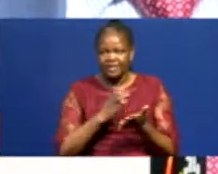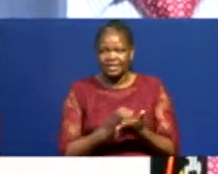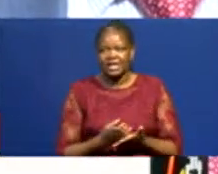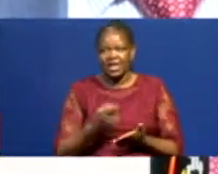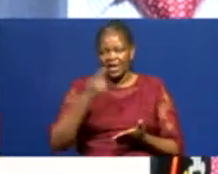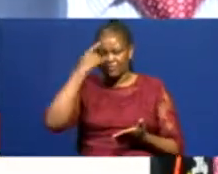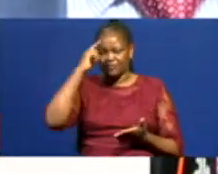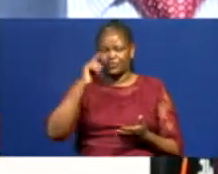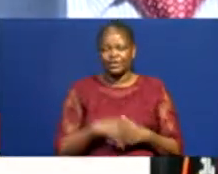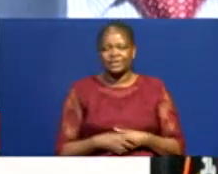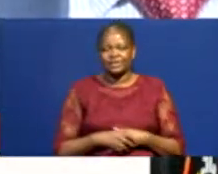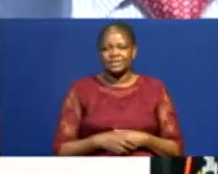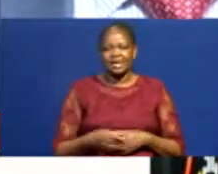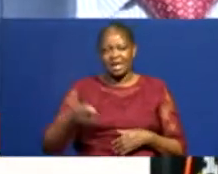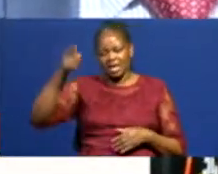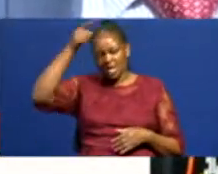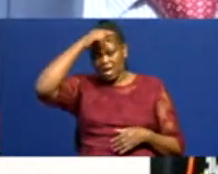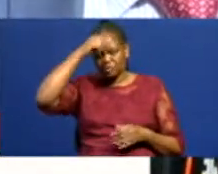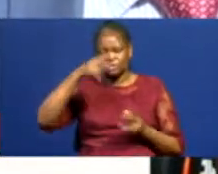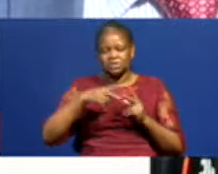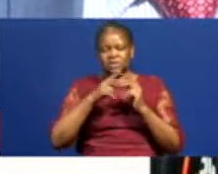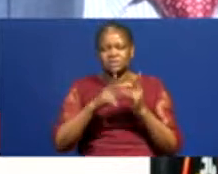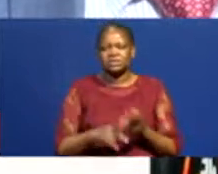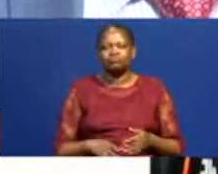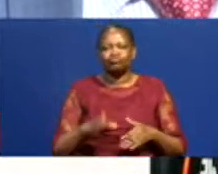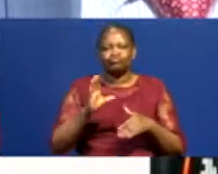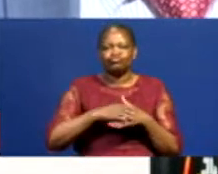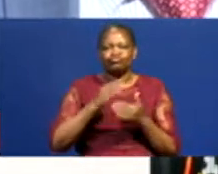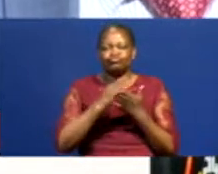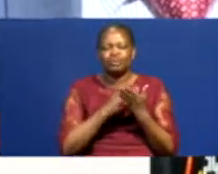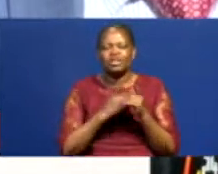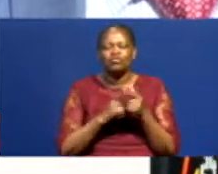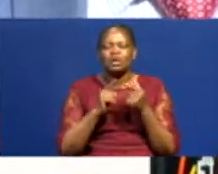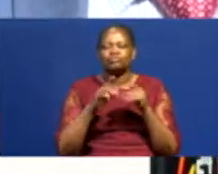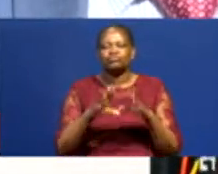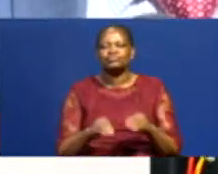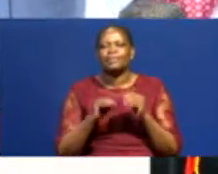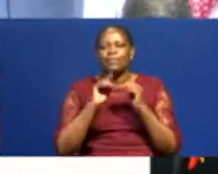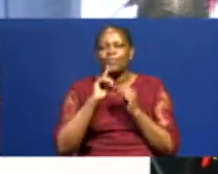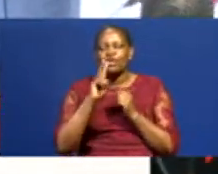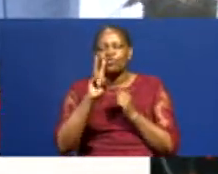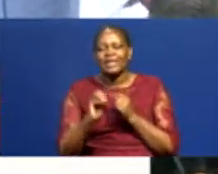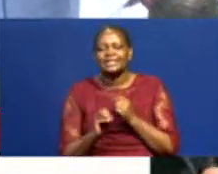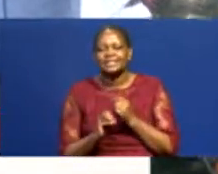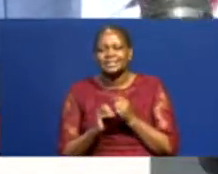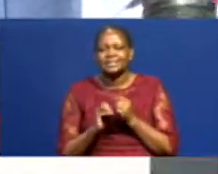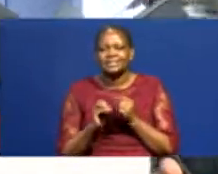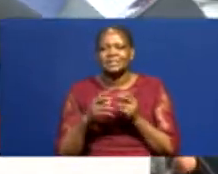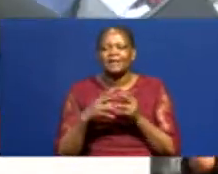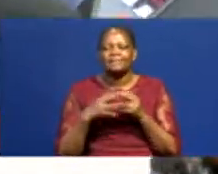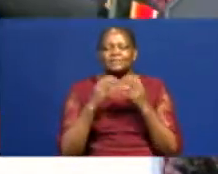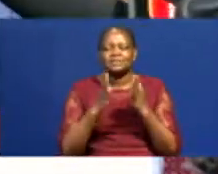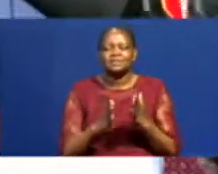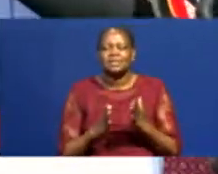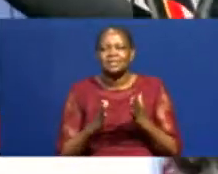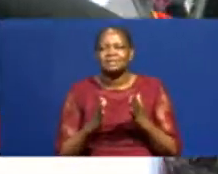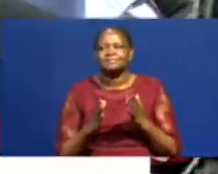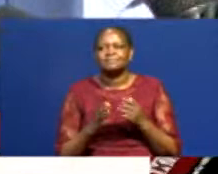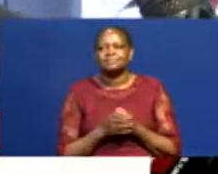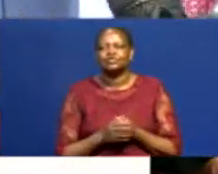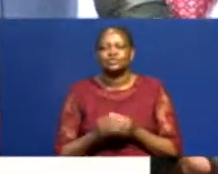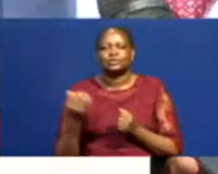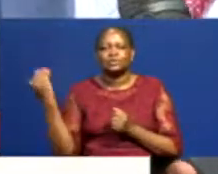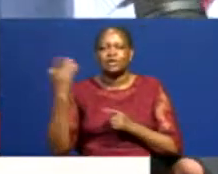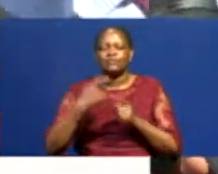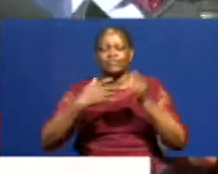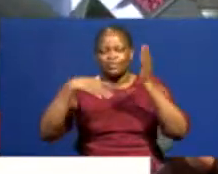for the Graduate Engineers Internship Program. This, we are only able to absorb about 120 engineers straight from the